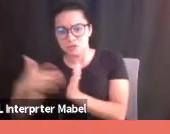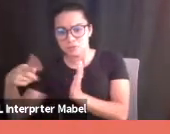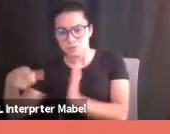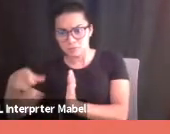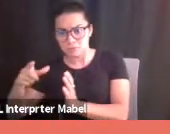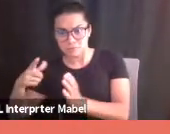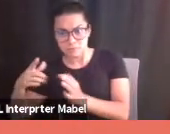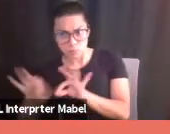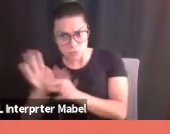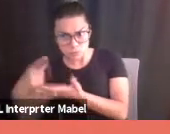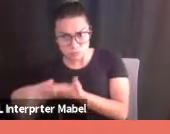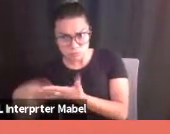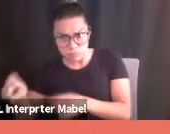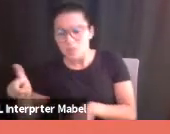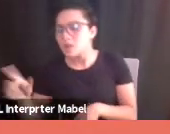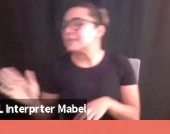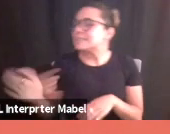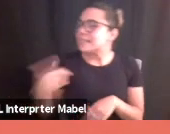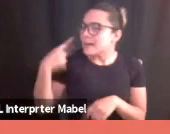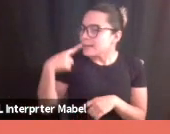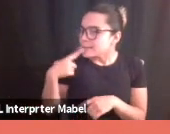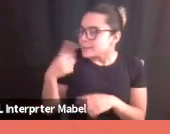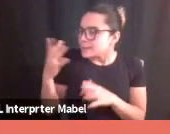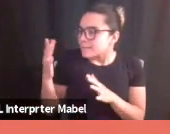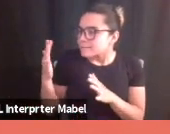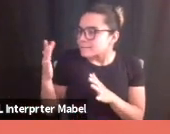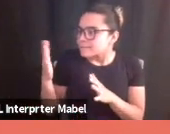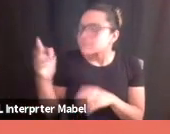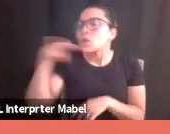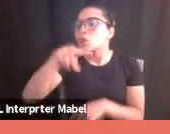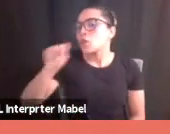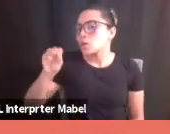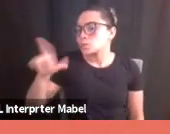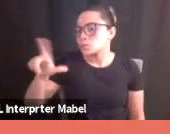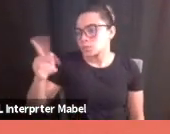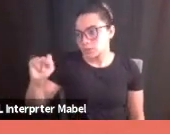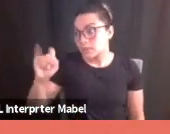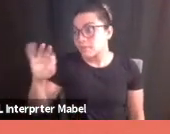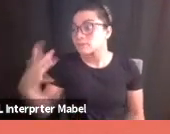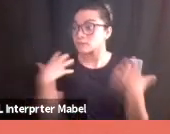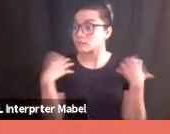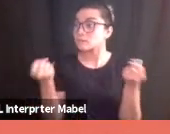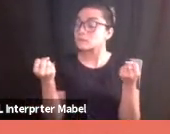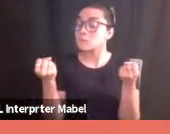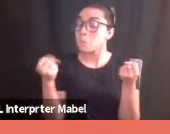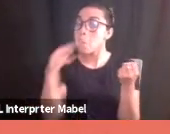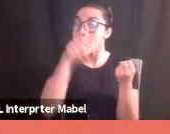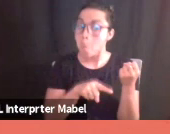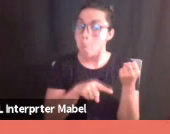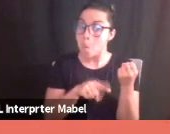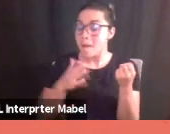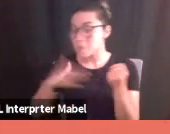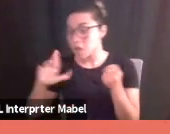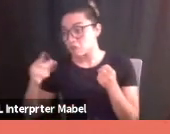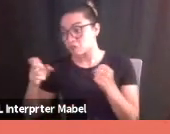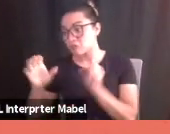to take a look at the toolkit. I think that if you are confident that within your rape crisis center would be a